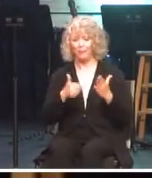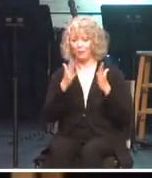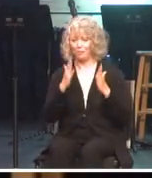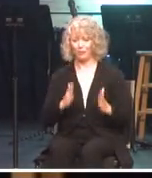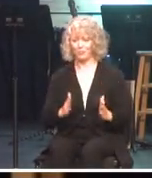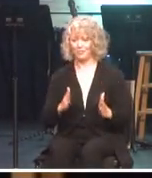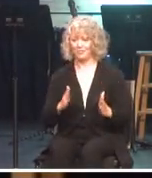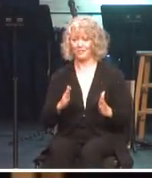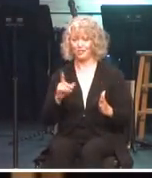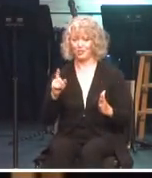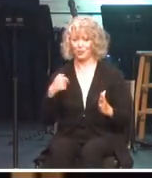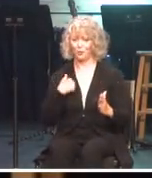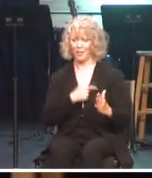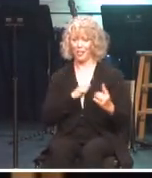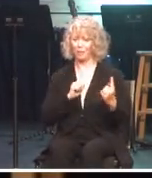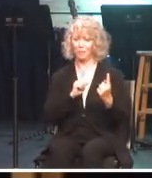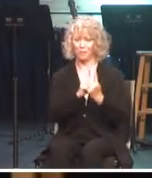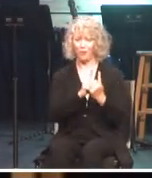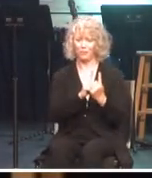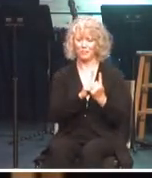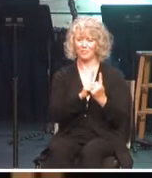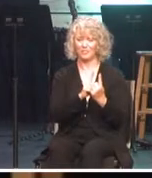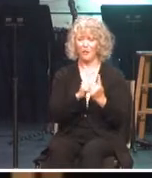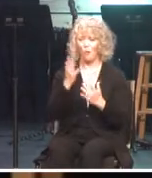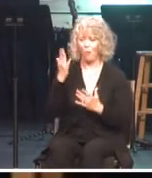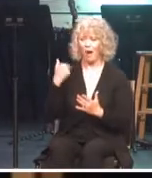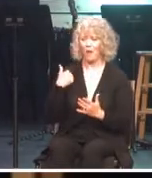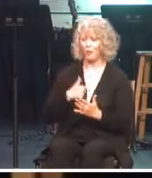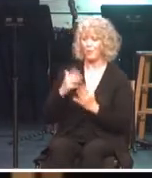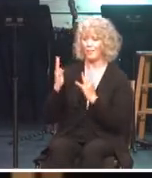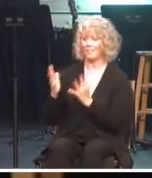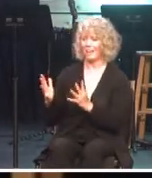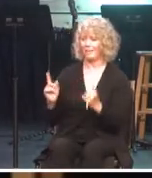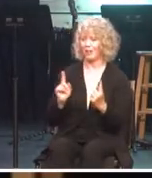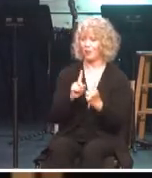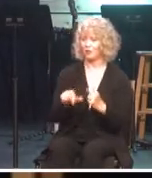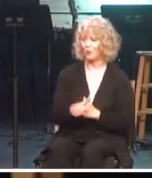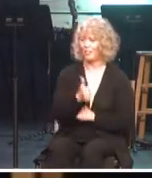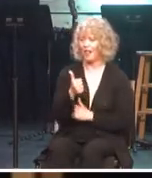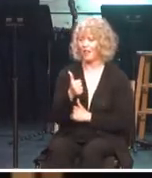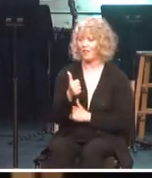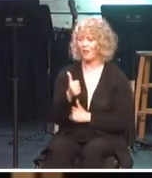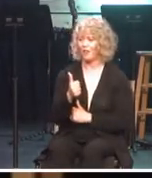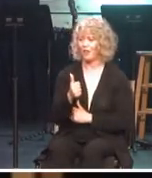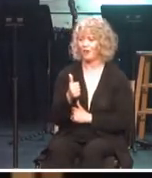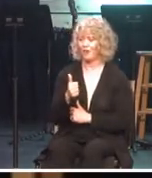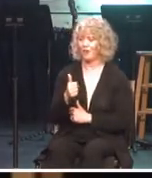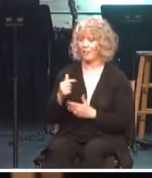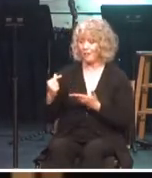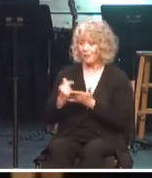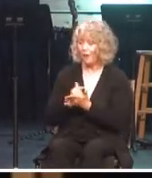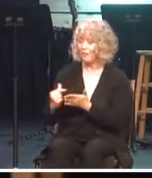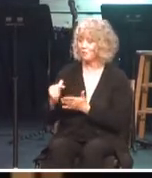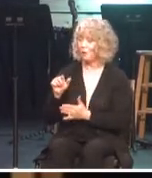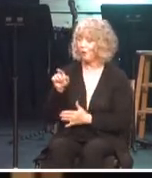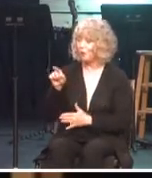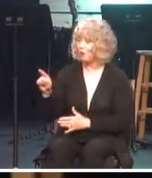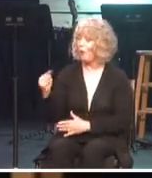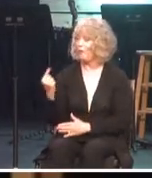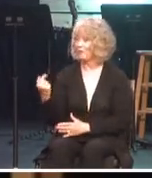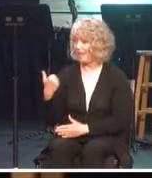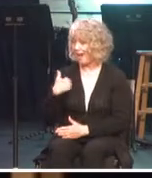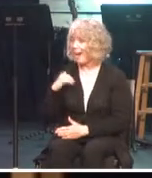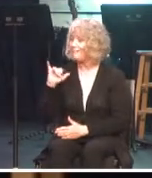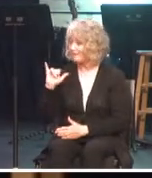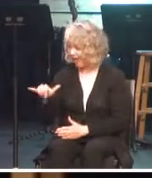Why would we ever leave you? You have the words of eternal life. That's the gospel. You have the true gospel. And